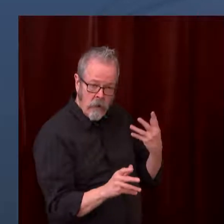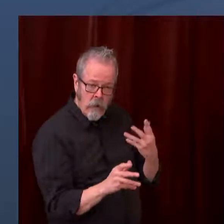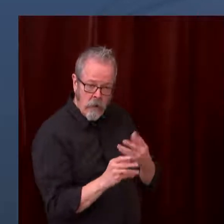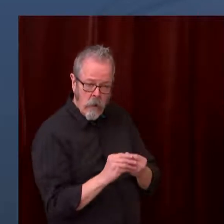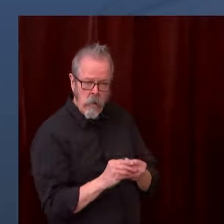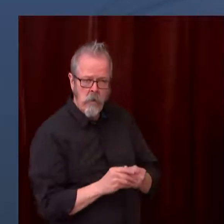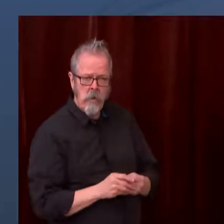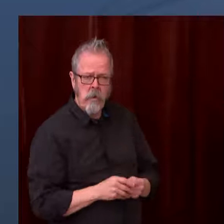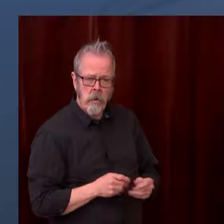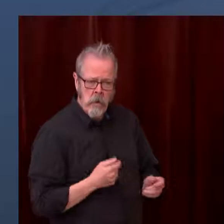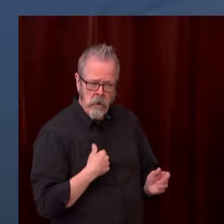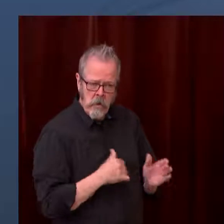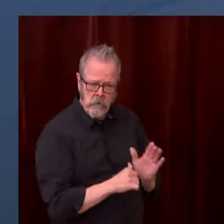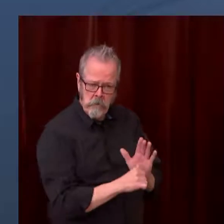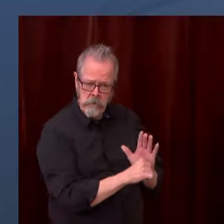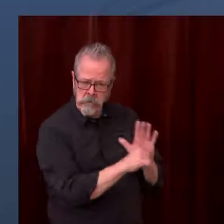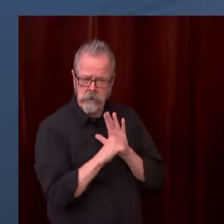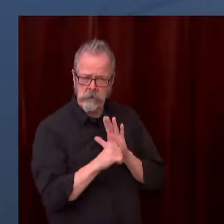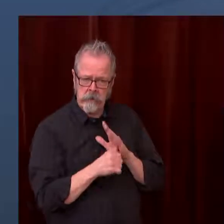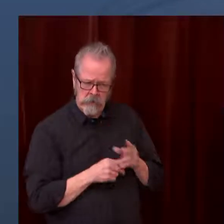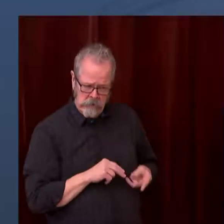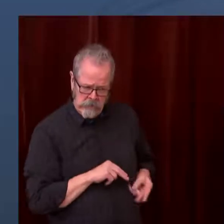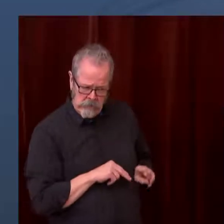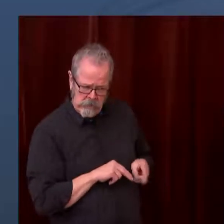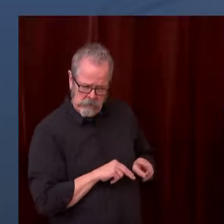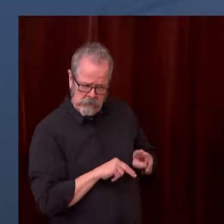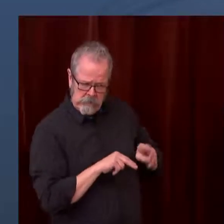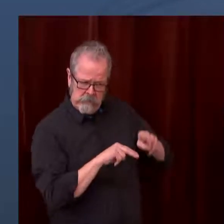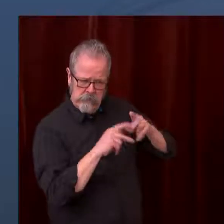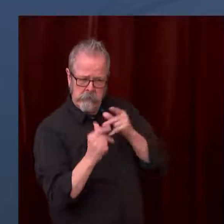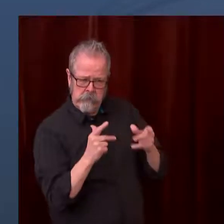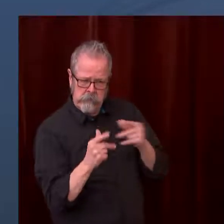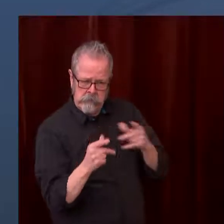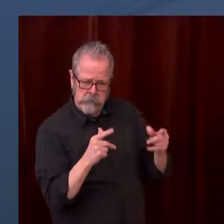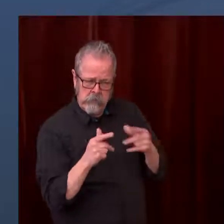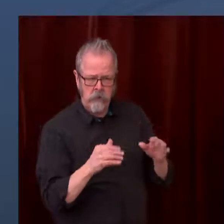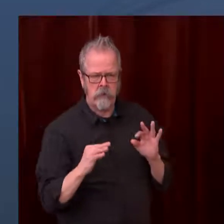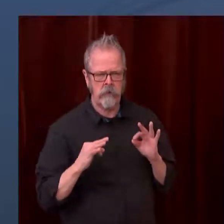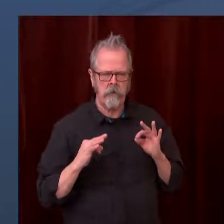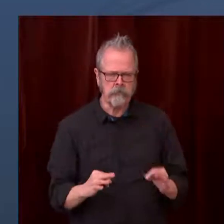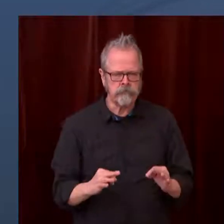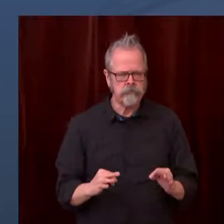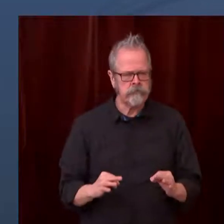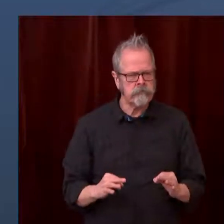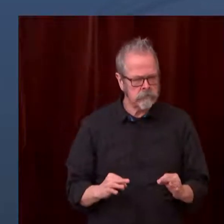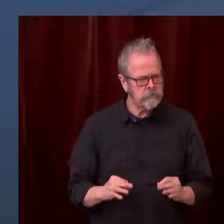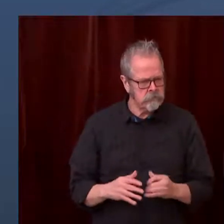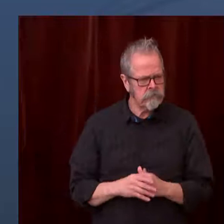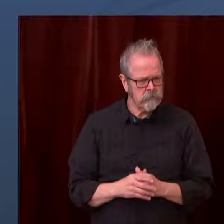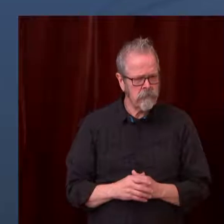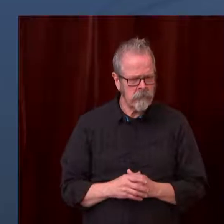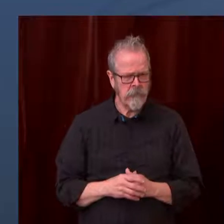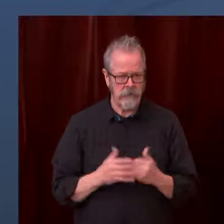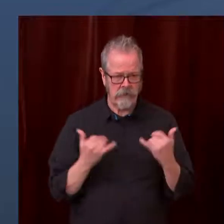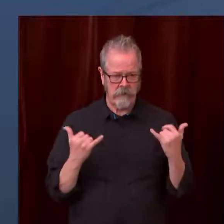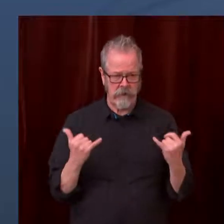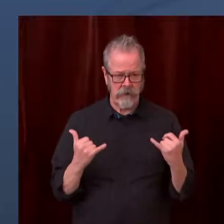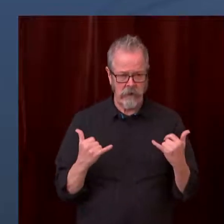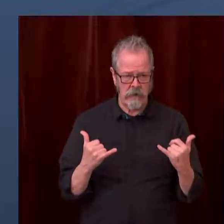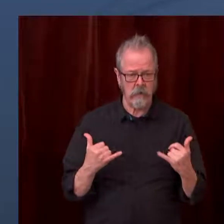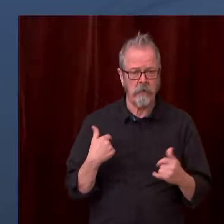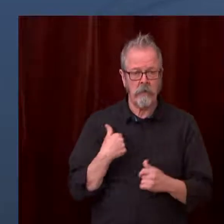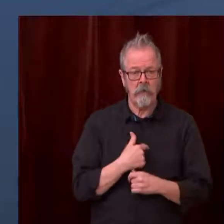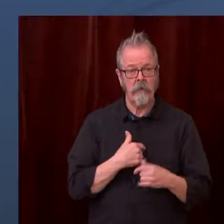and also reminding everybody on just how we now have 3 fantastic, effective, and